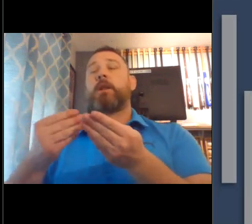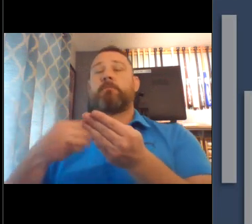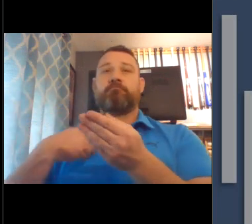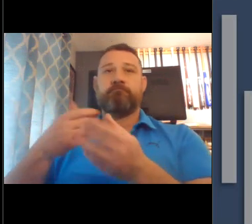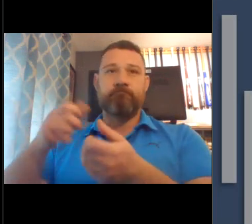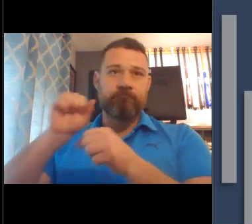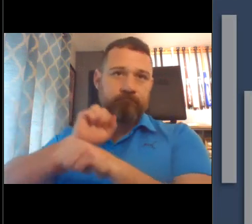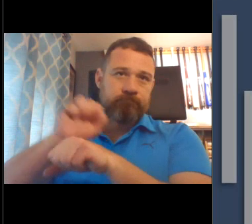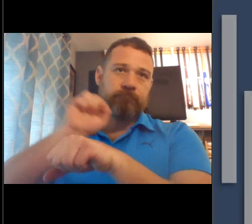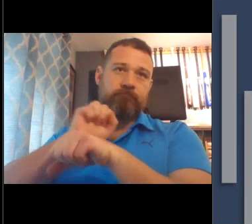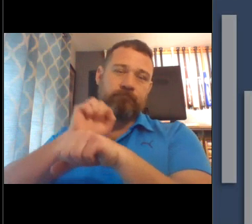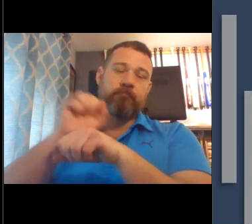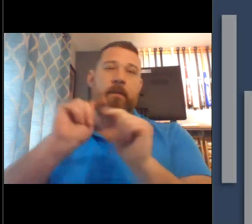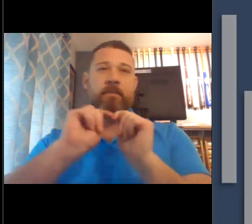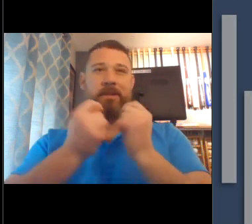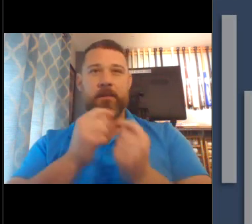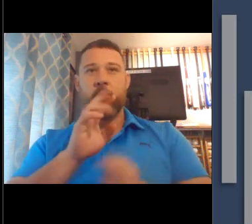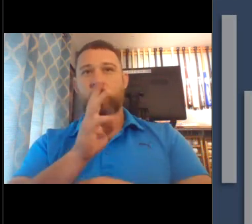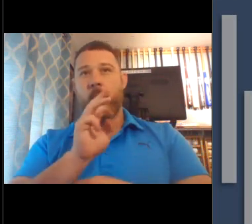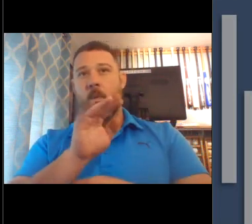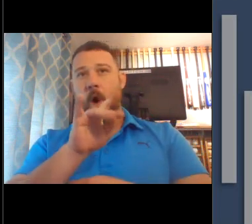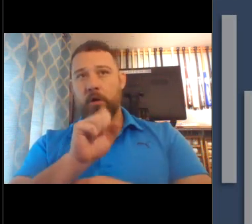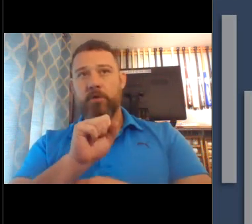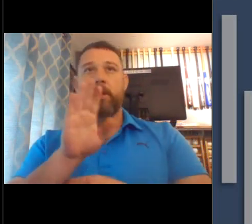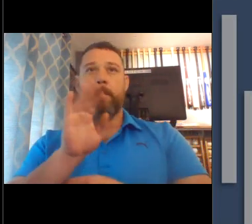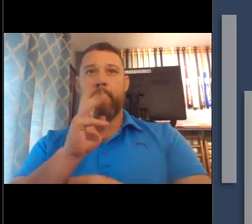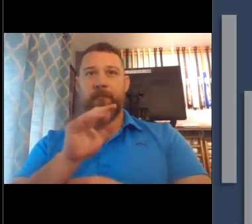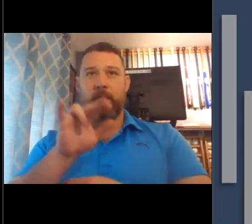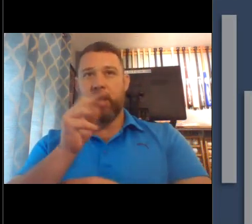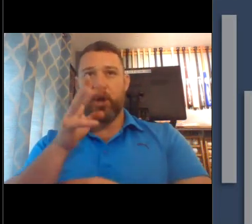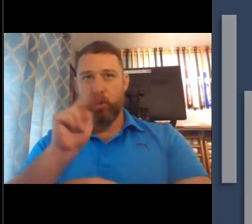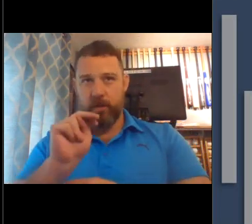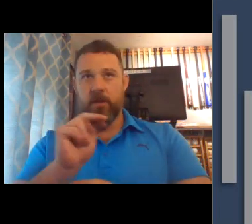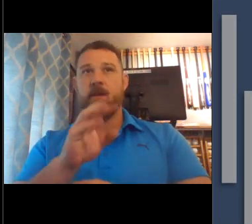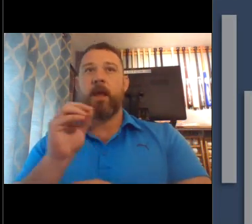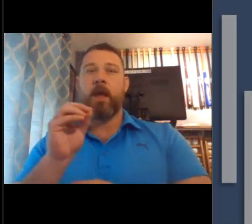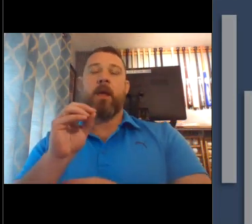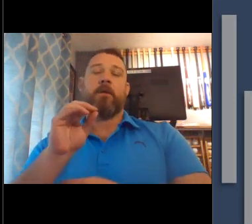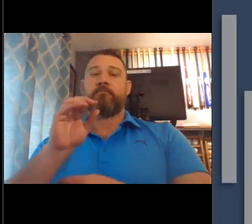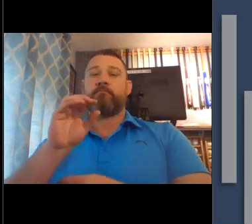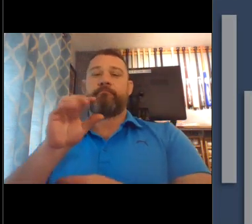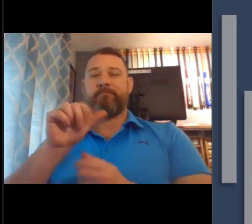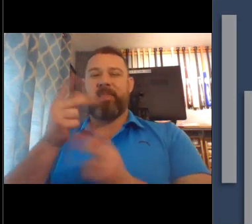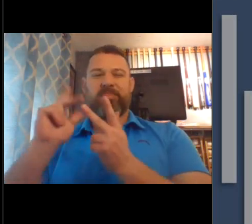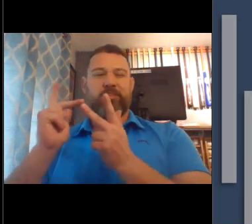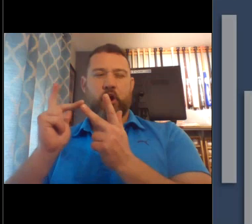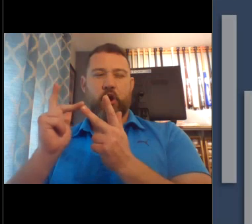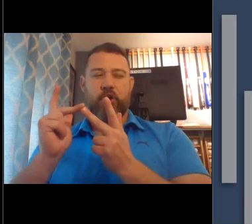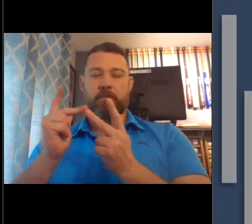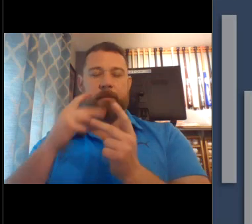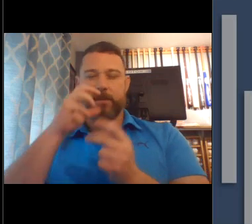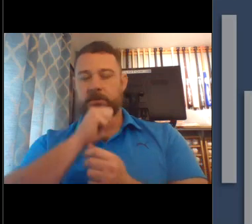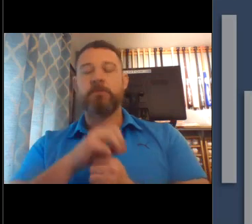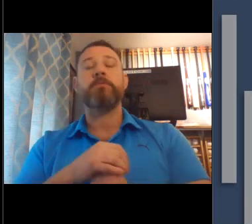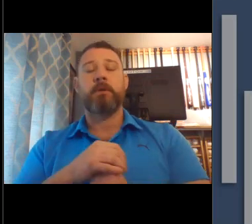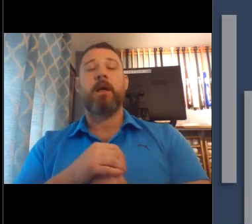team, Lori Waters, Beverly Newman Burkhart, and Alika Changizi, and our many volunteer